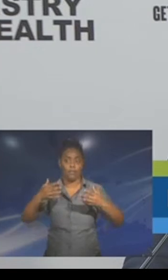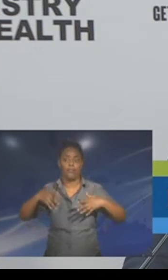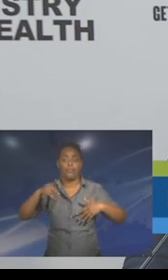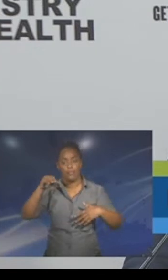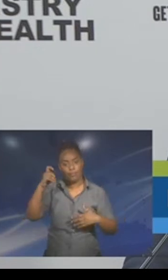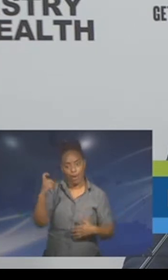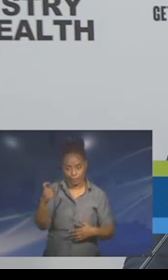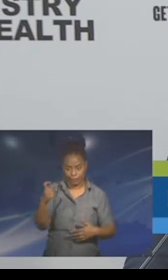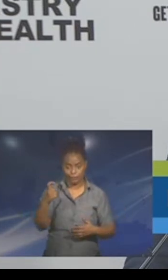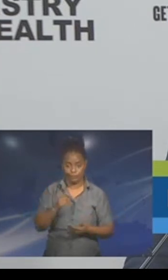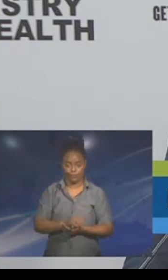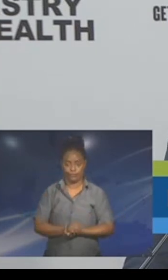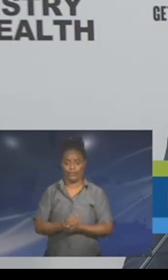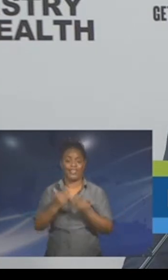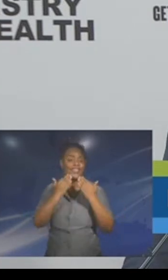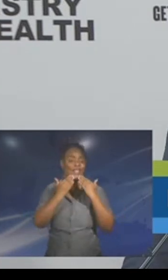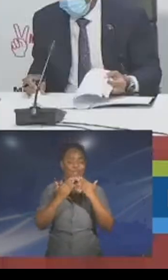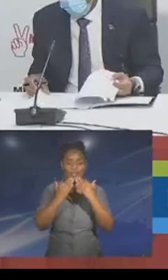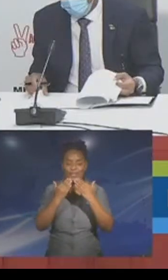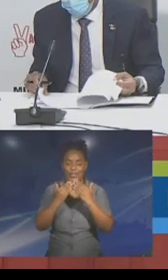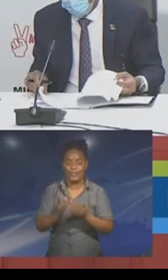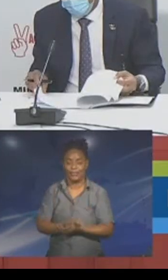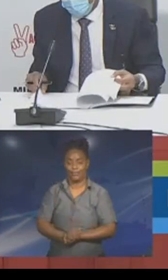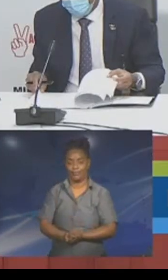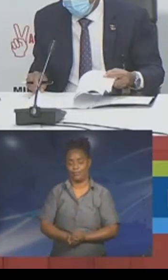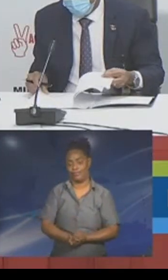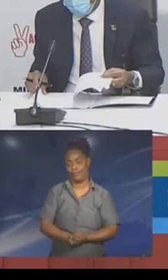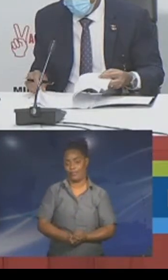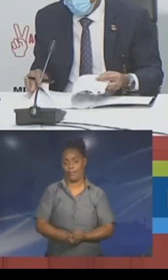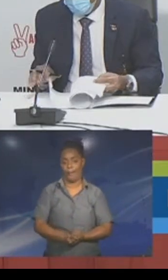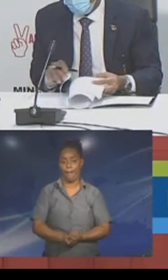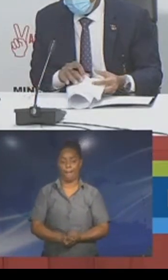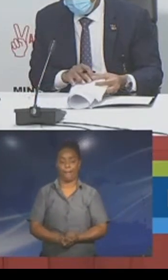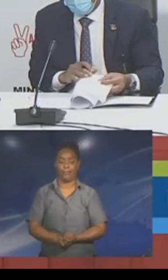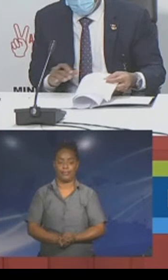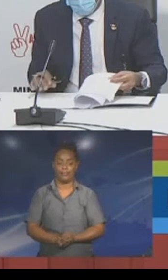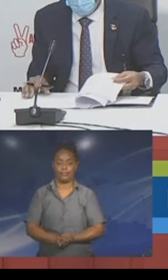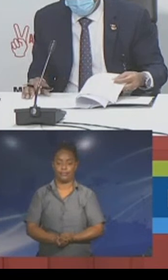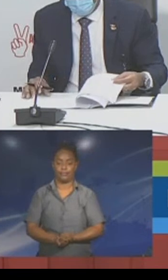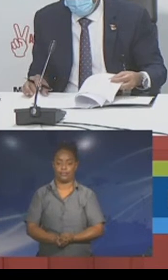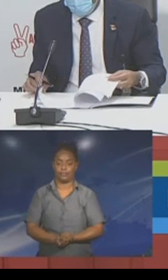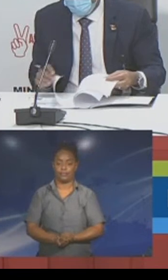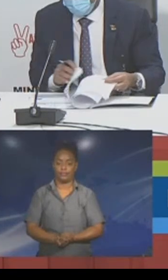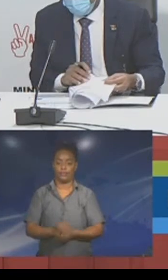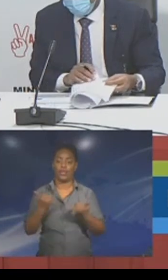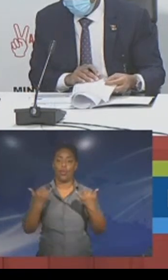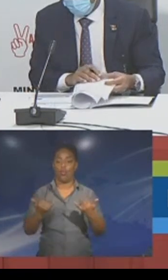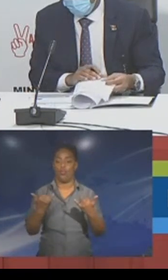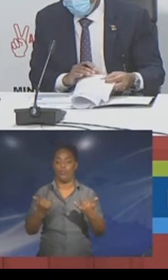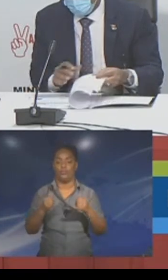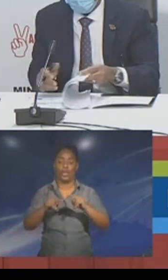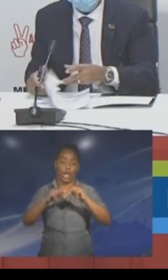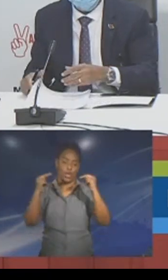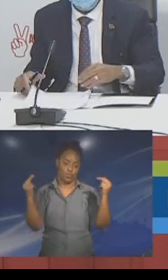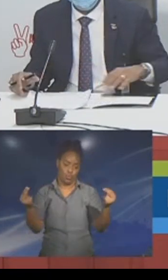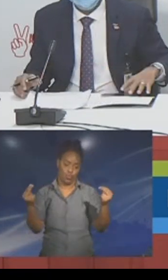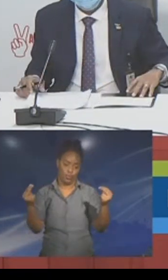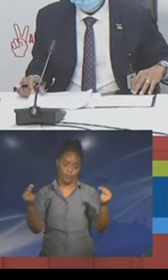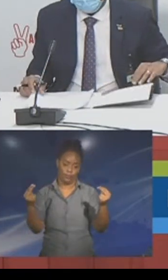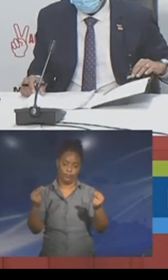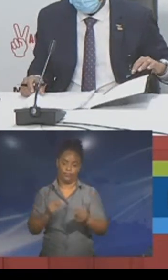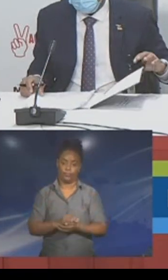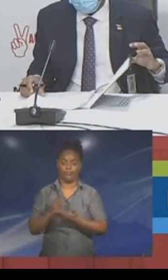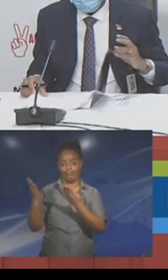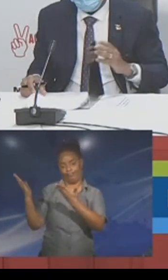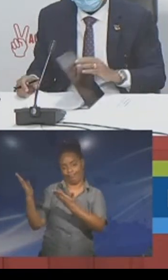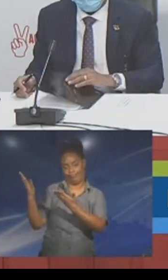Thank you very much, Brian. And thank you, Minister, for your response. We move to the Newsday next. We're ready for your